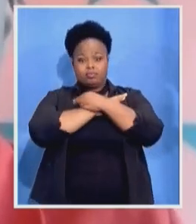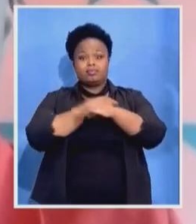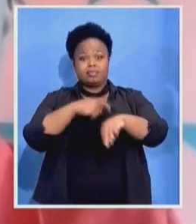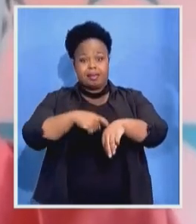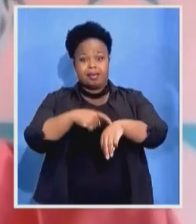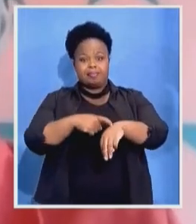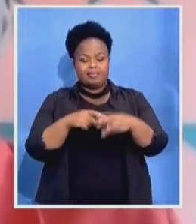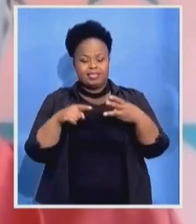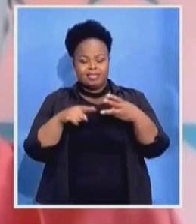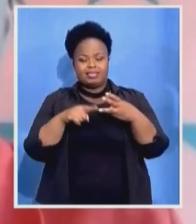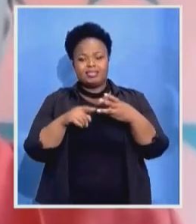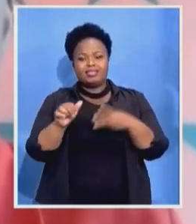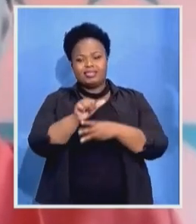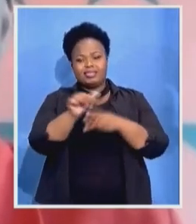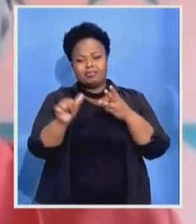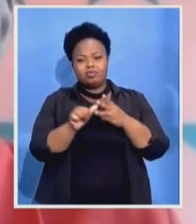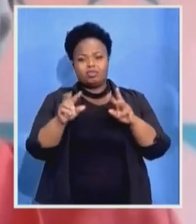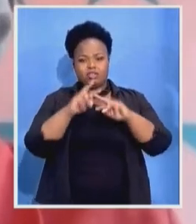of the SACP.